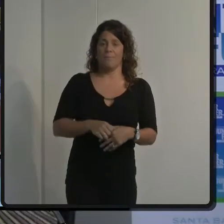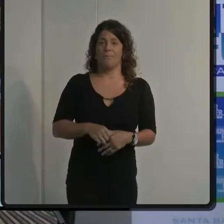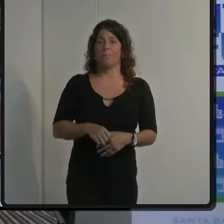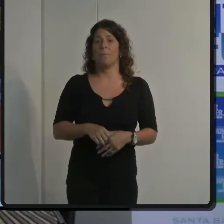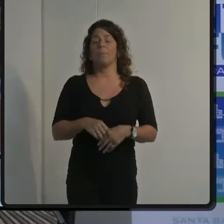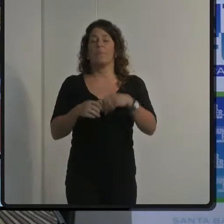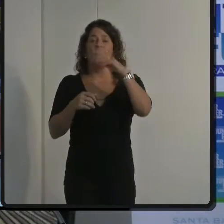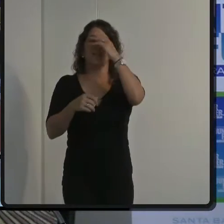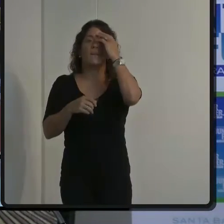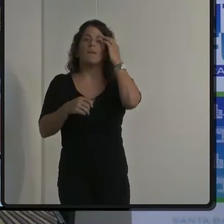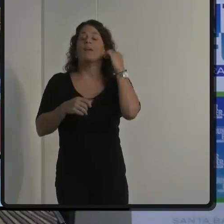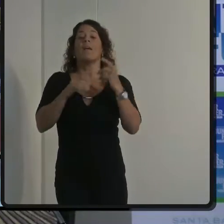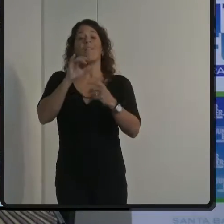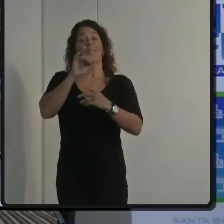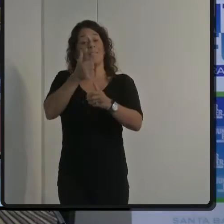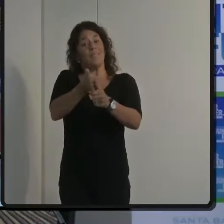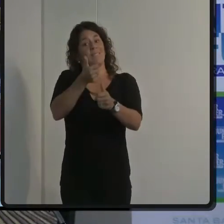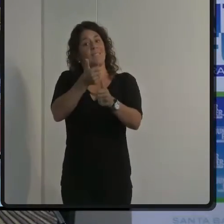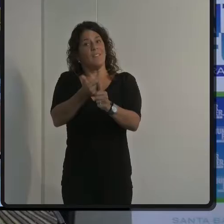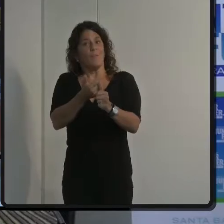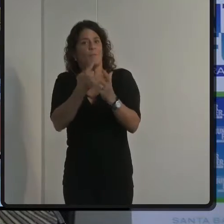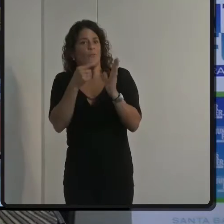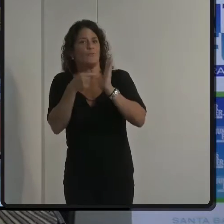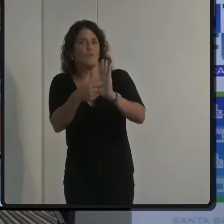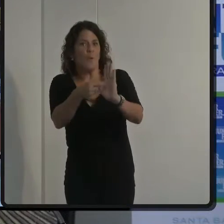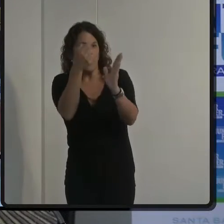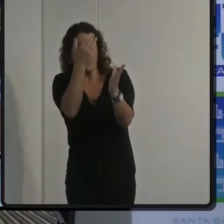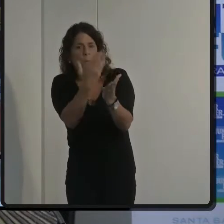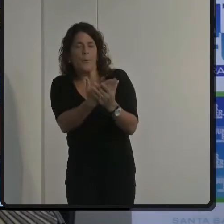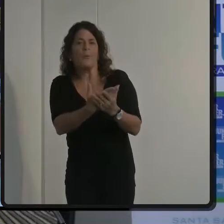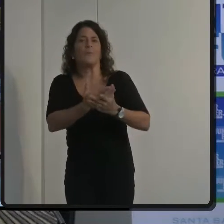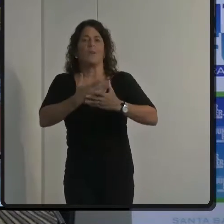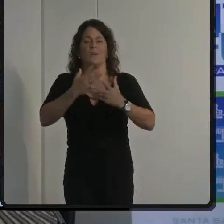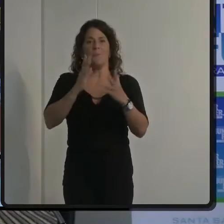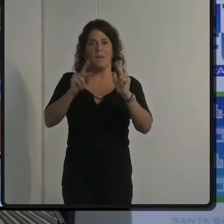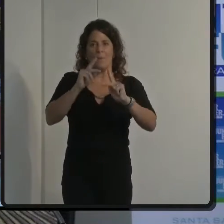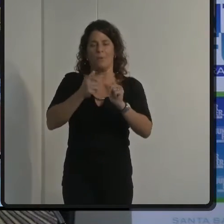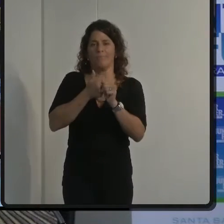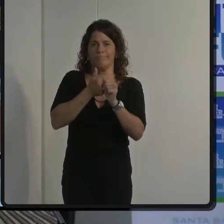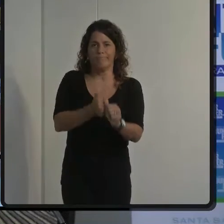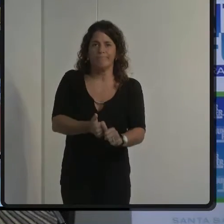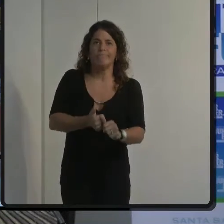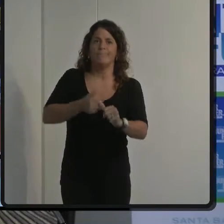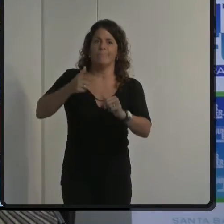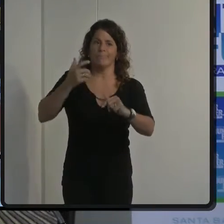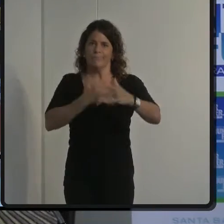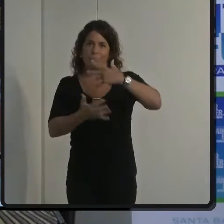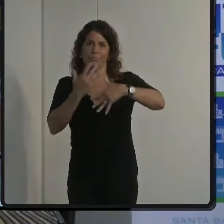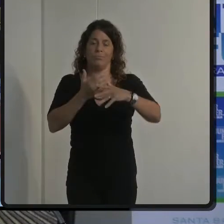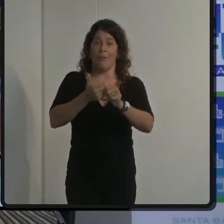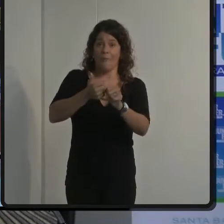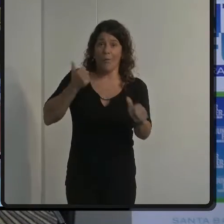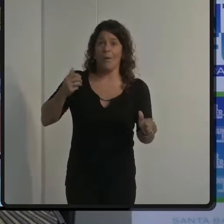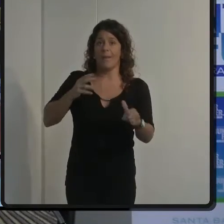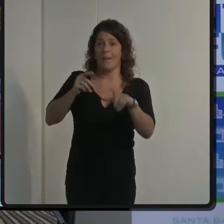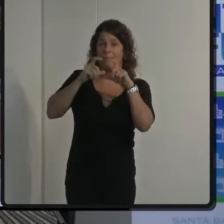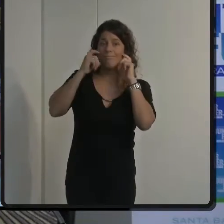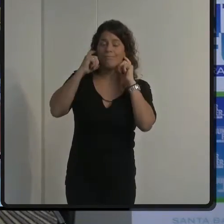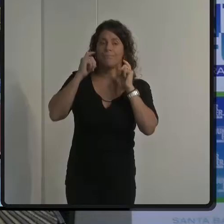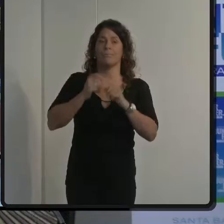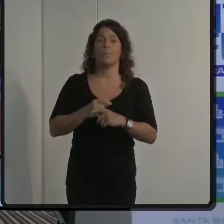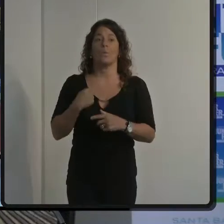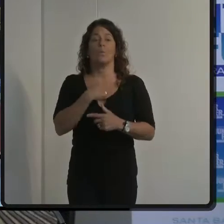reflection of a reduced rate of virus transmission. We are attributing this welcome trend to the community's